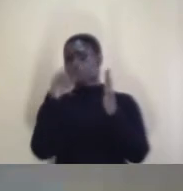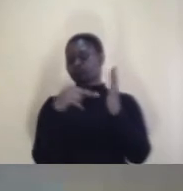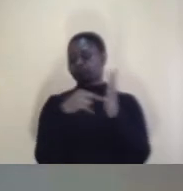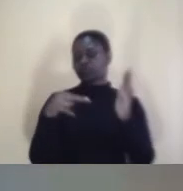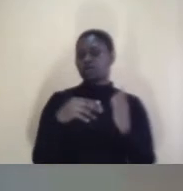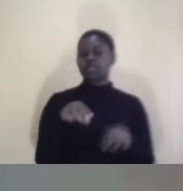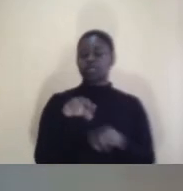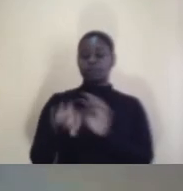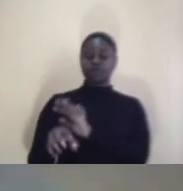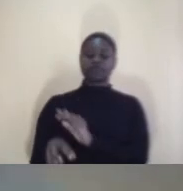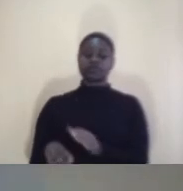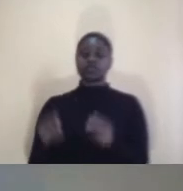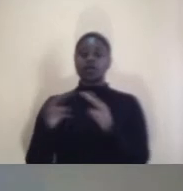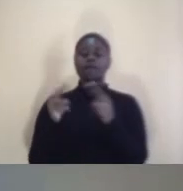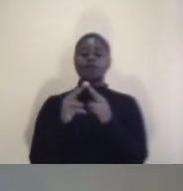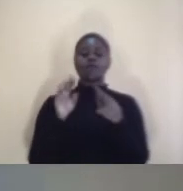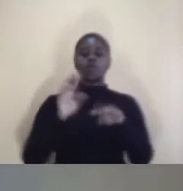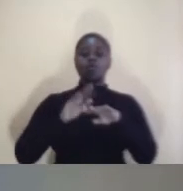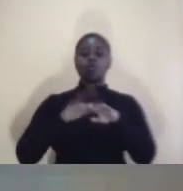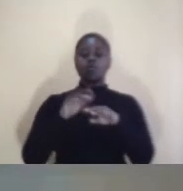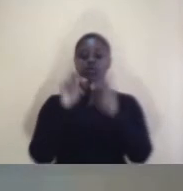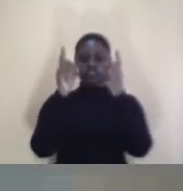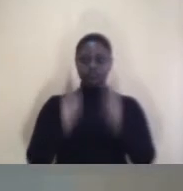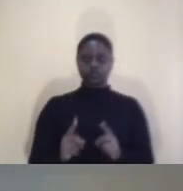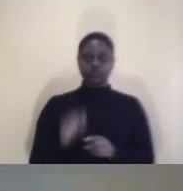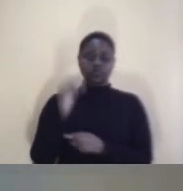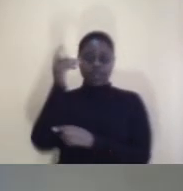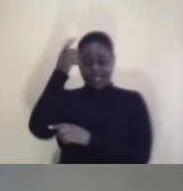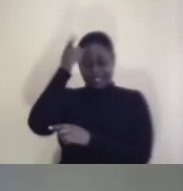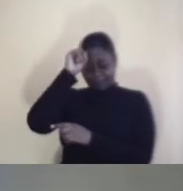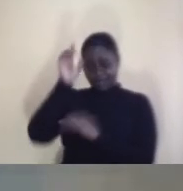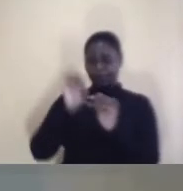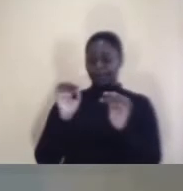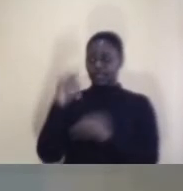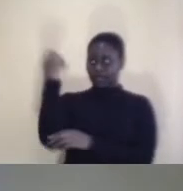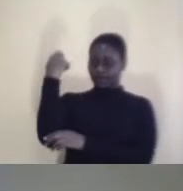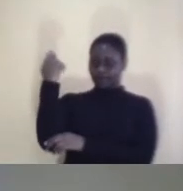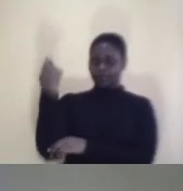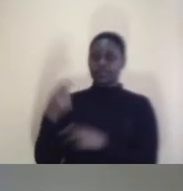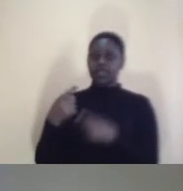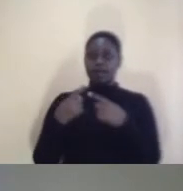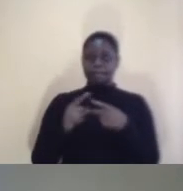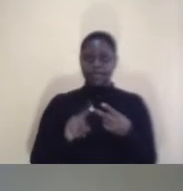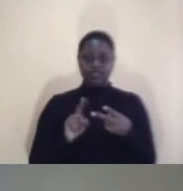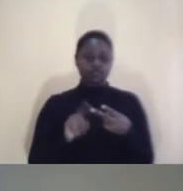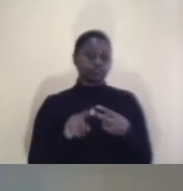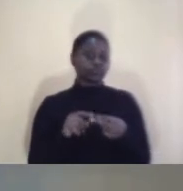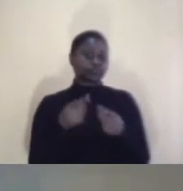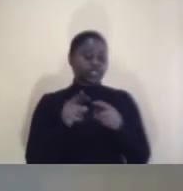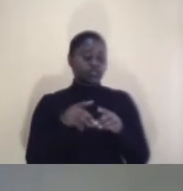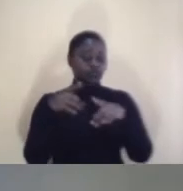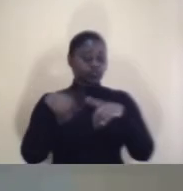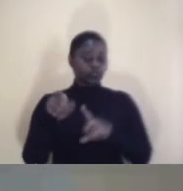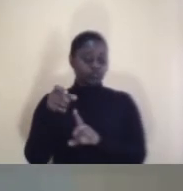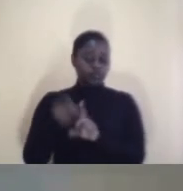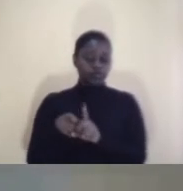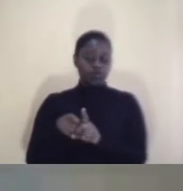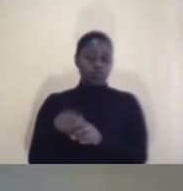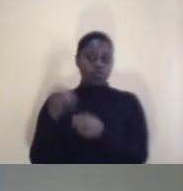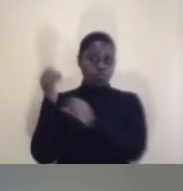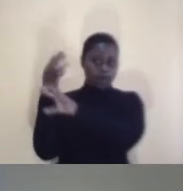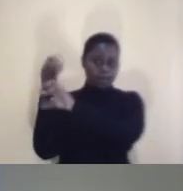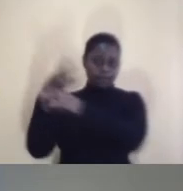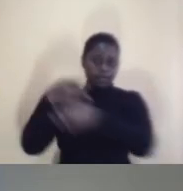of this province, more especially Black citizens in our rural areas. But we are not here to talk about the MEC, Chairperson. We are here to talk about